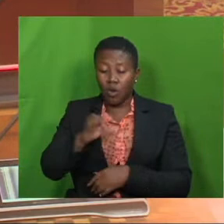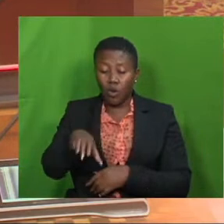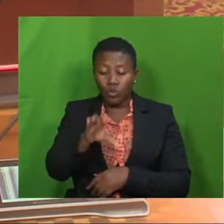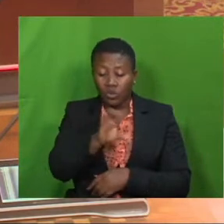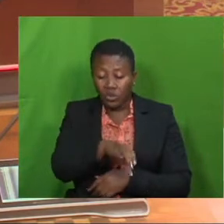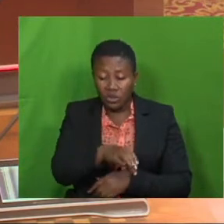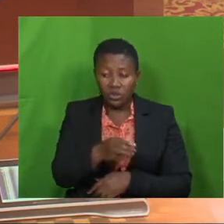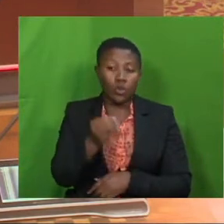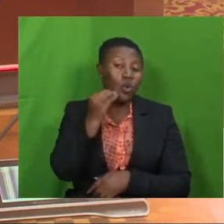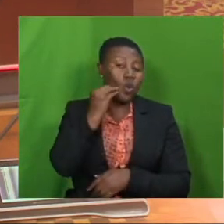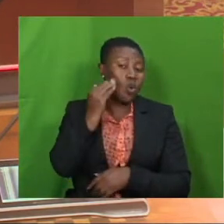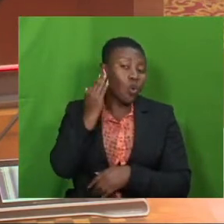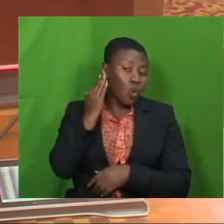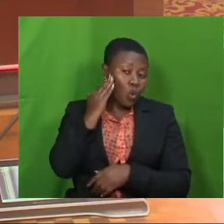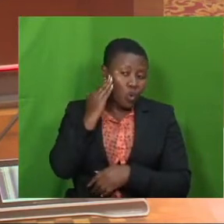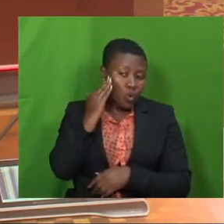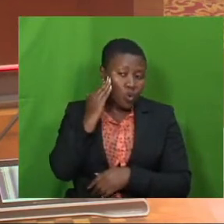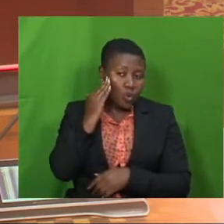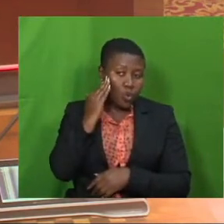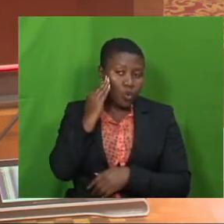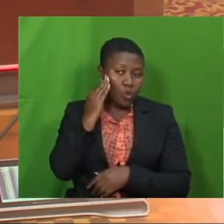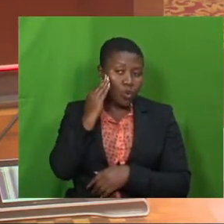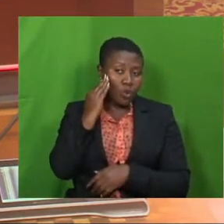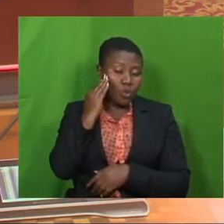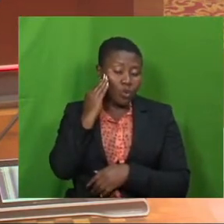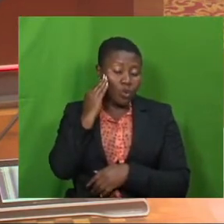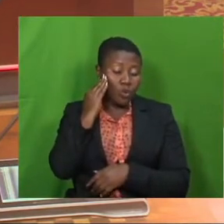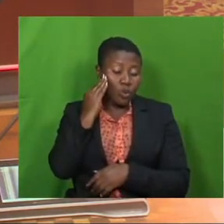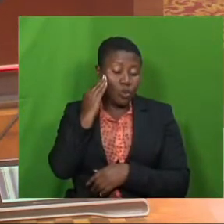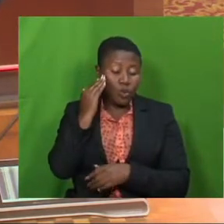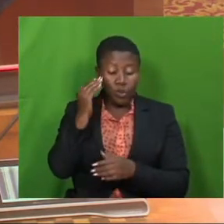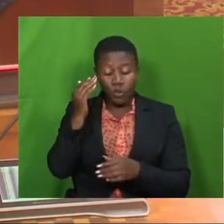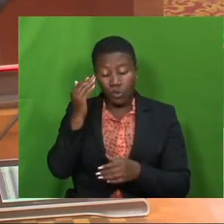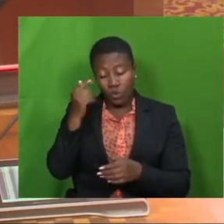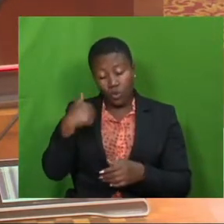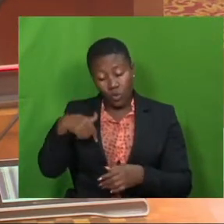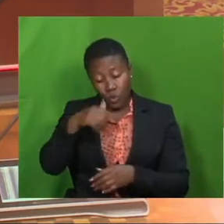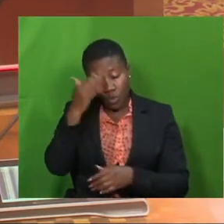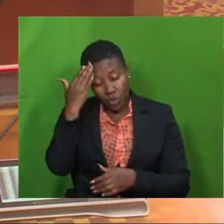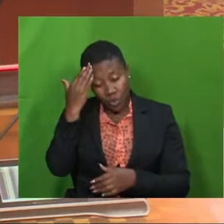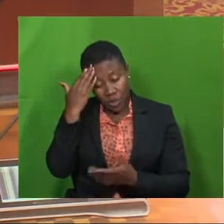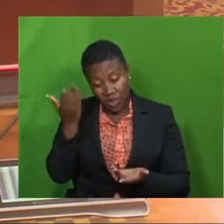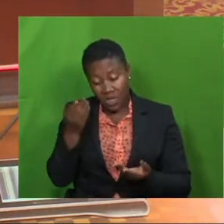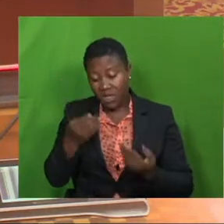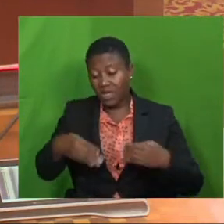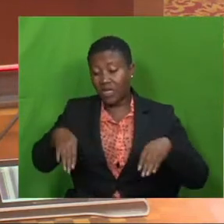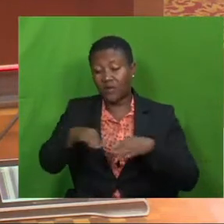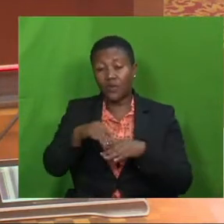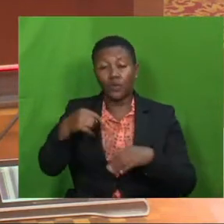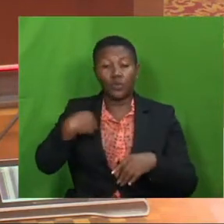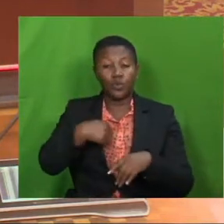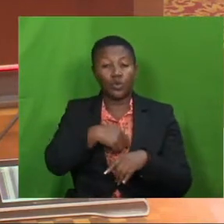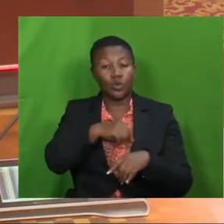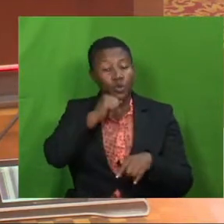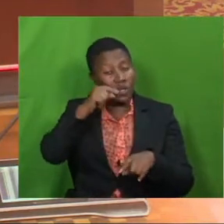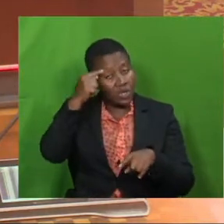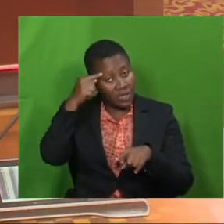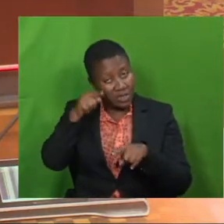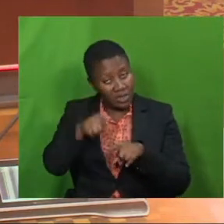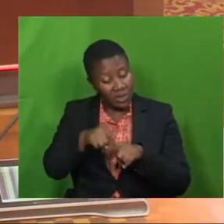knowing that even when we disagree, we can express same without being physical.